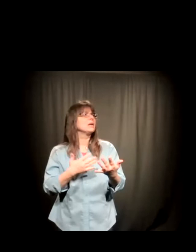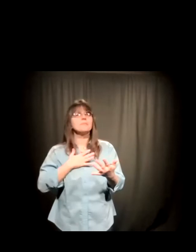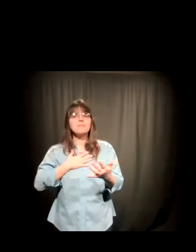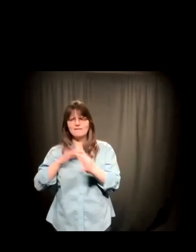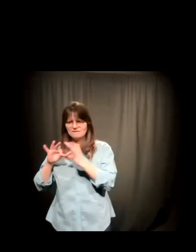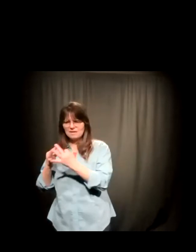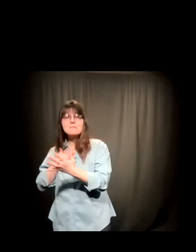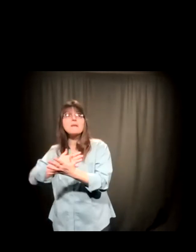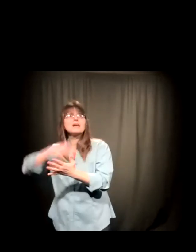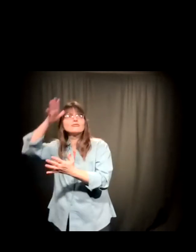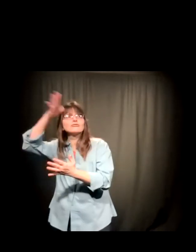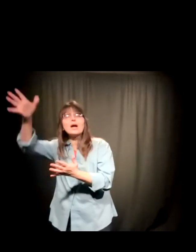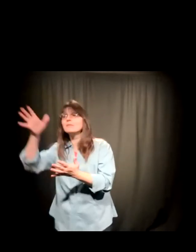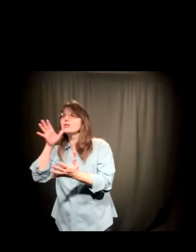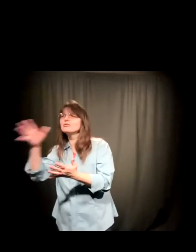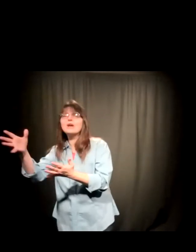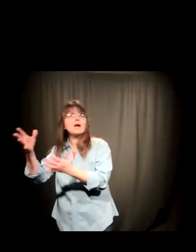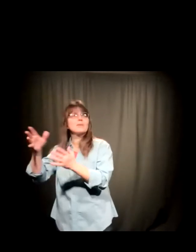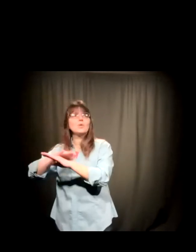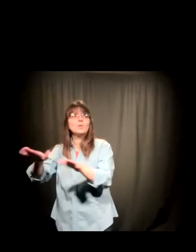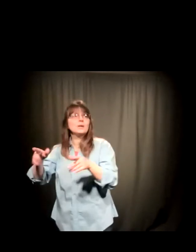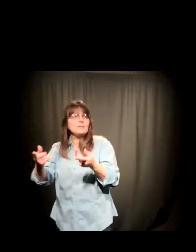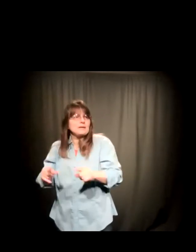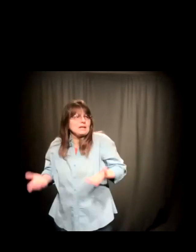my mother wouldn't be here and I wouldn't be here.